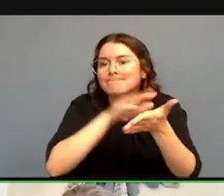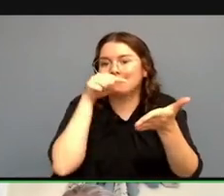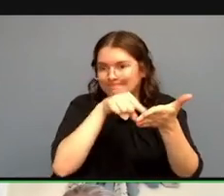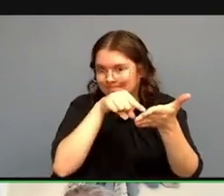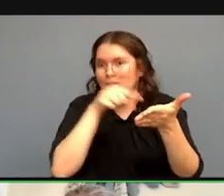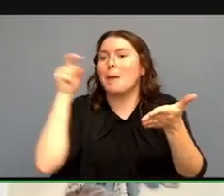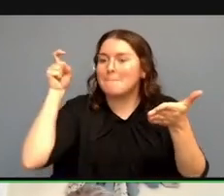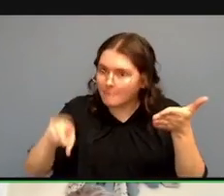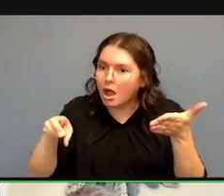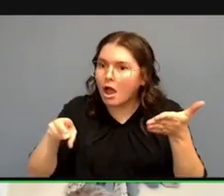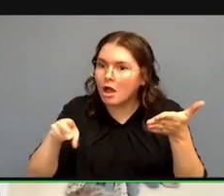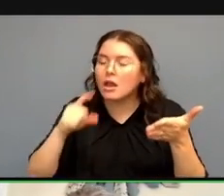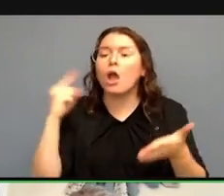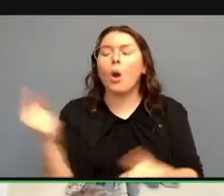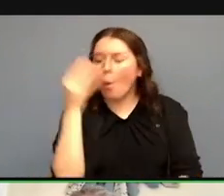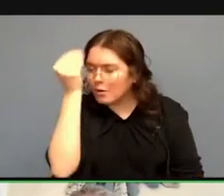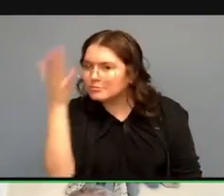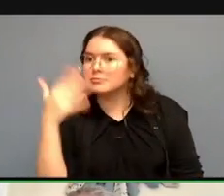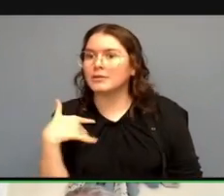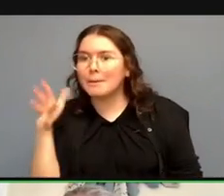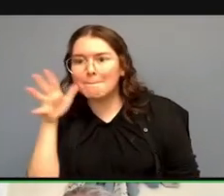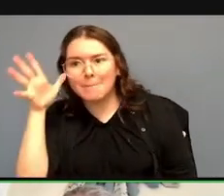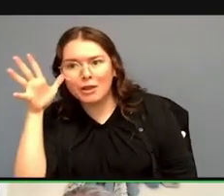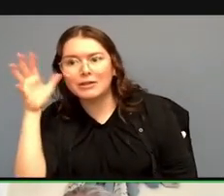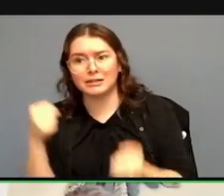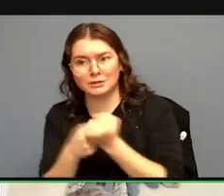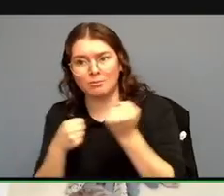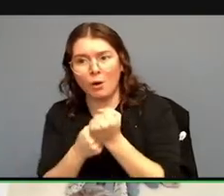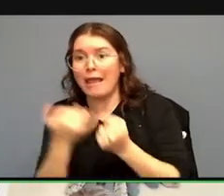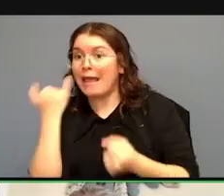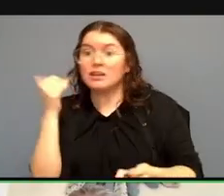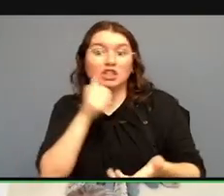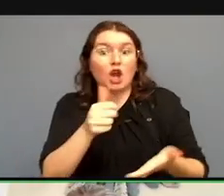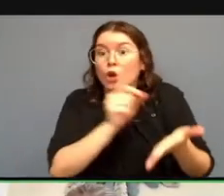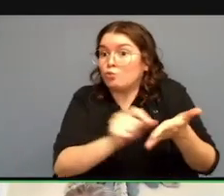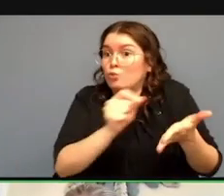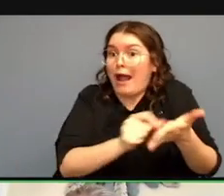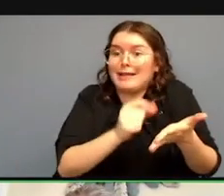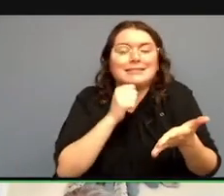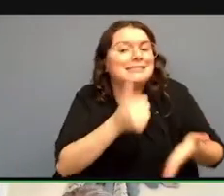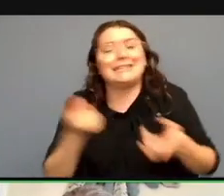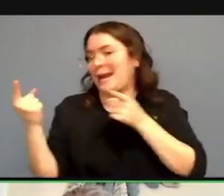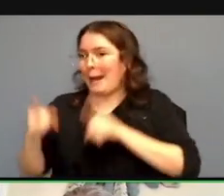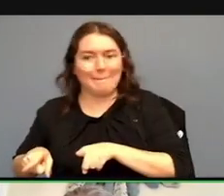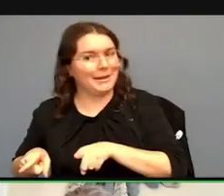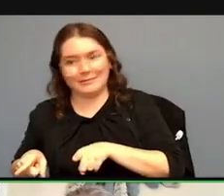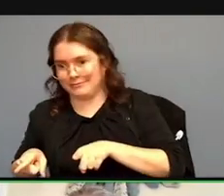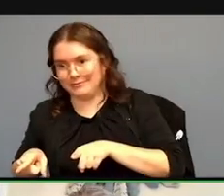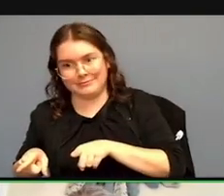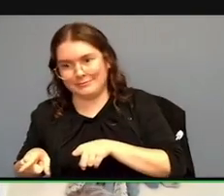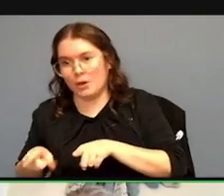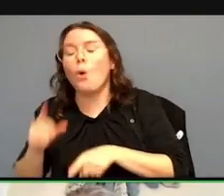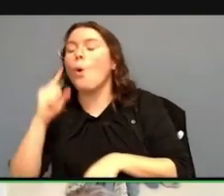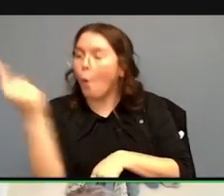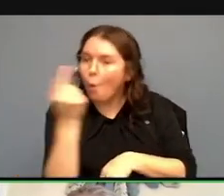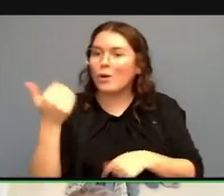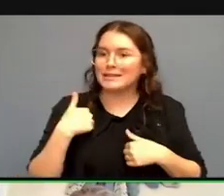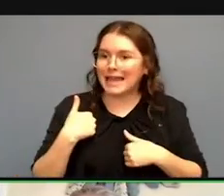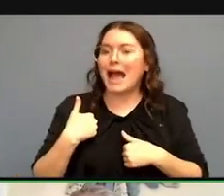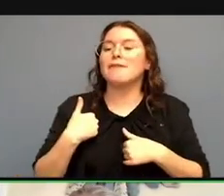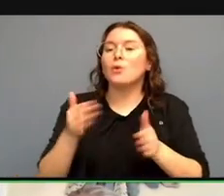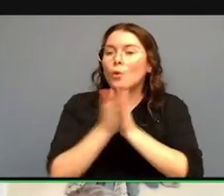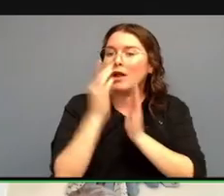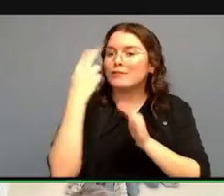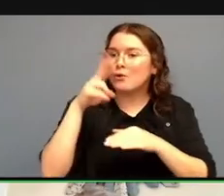clients and the parents I support is that if it's not in writing, it didn't happen. Always put your request for assessment